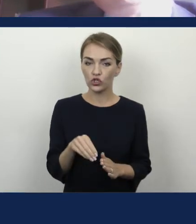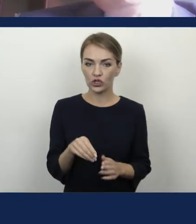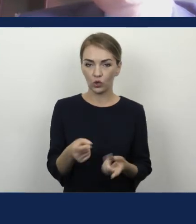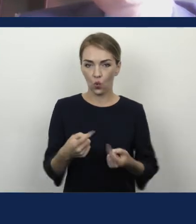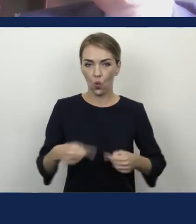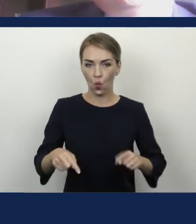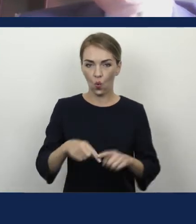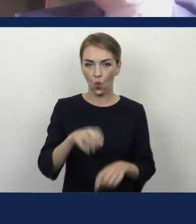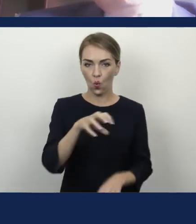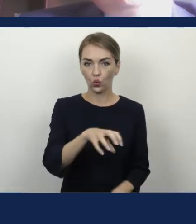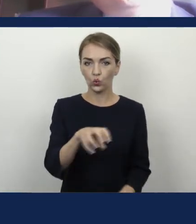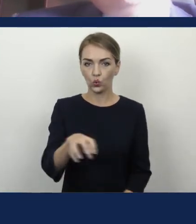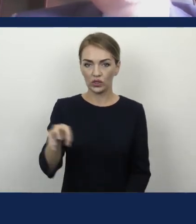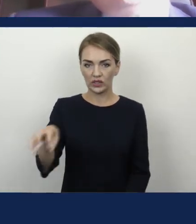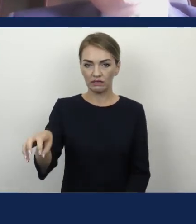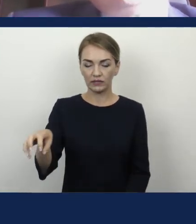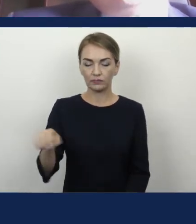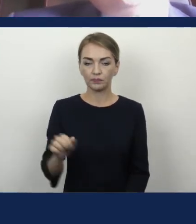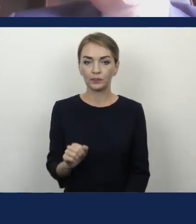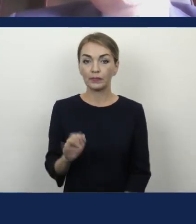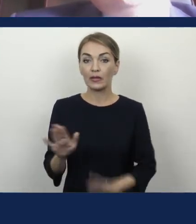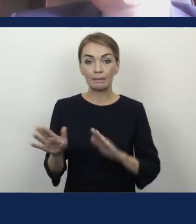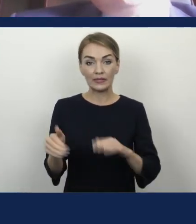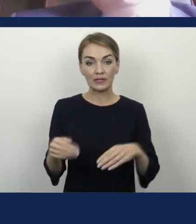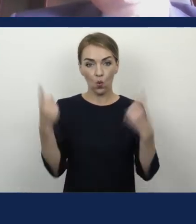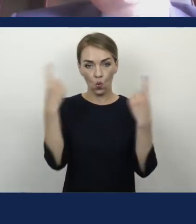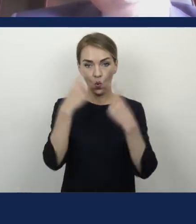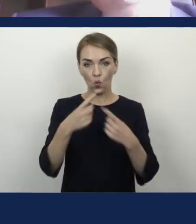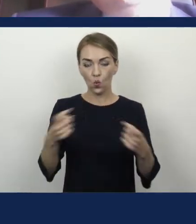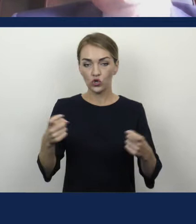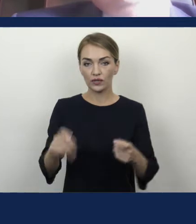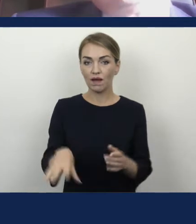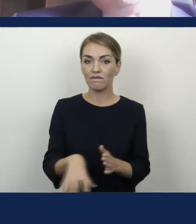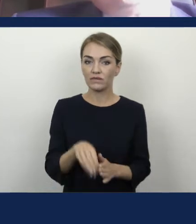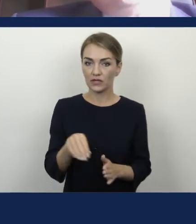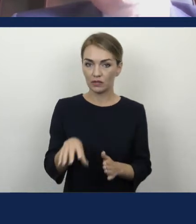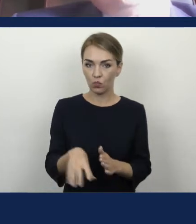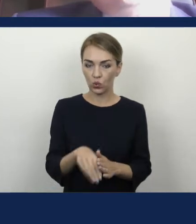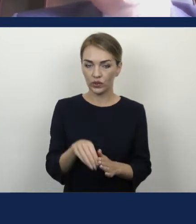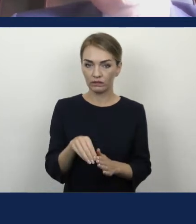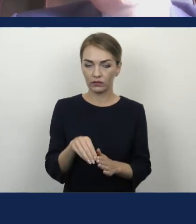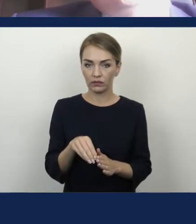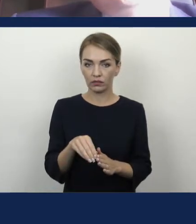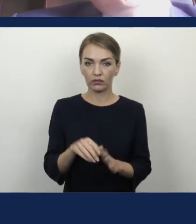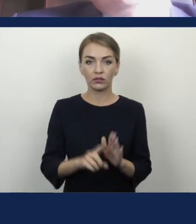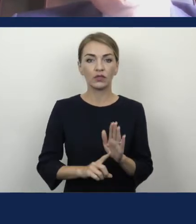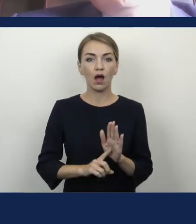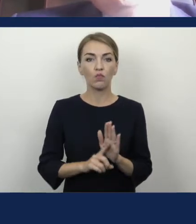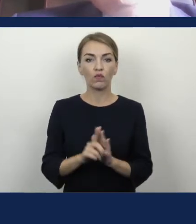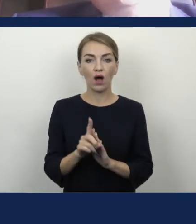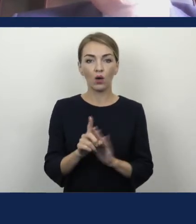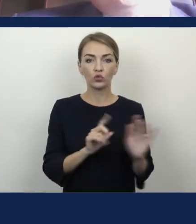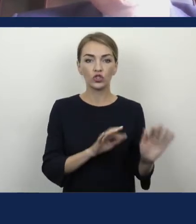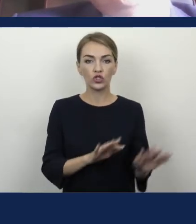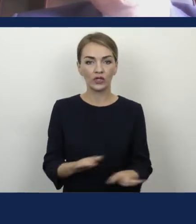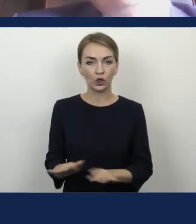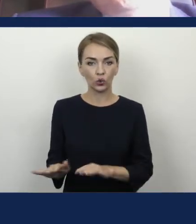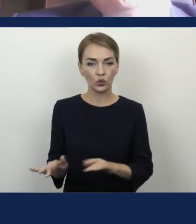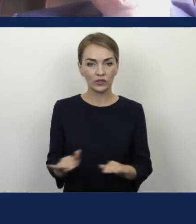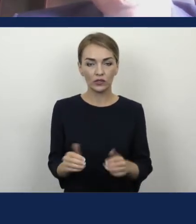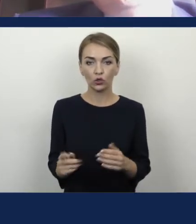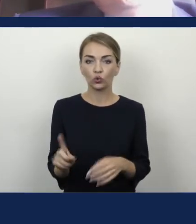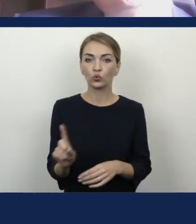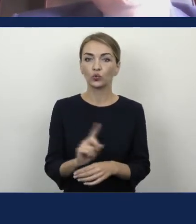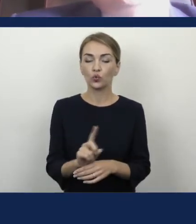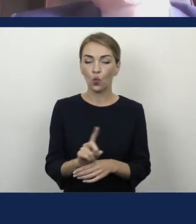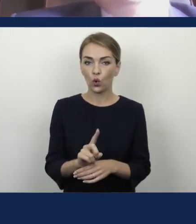Once the elections are announced, exhaustive rules on political advertising and